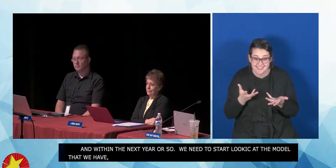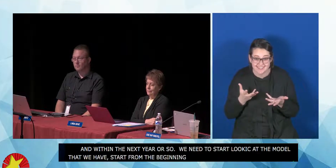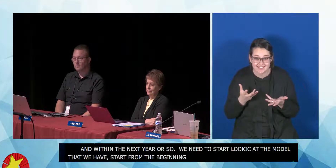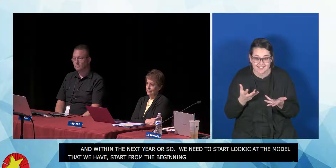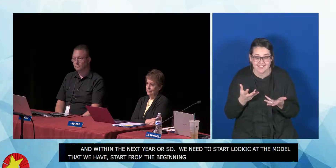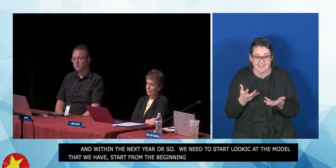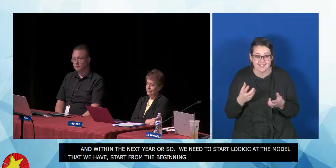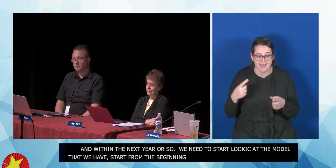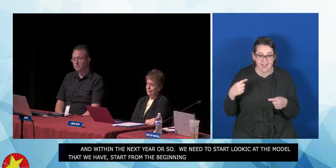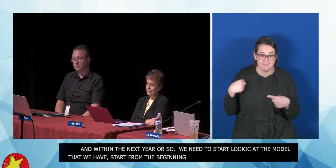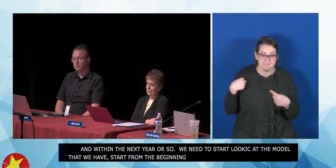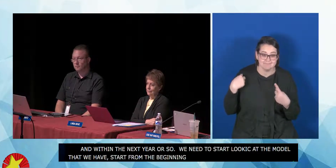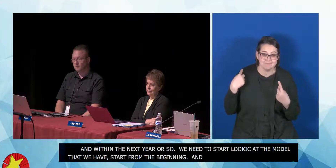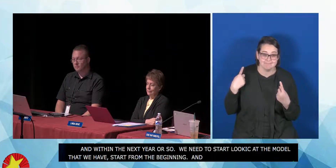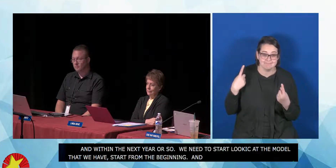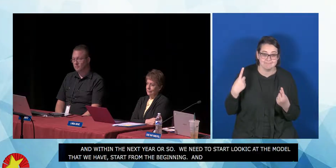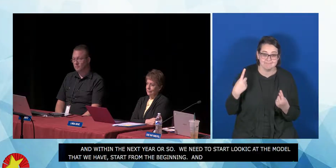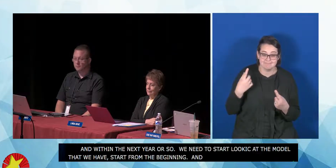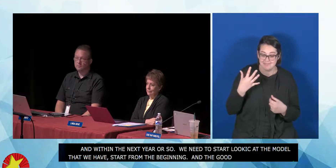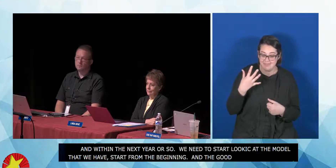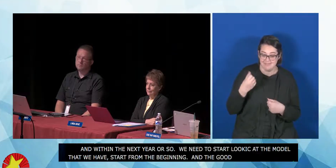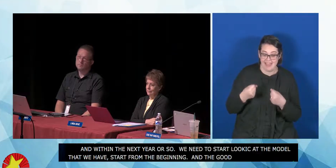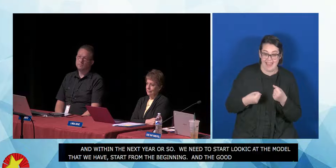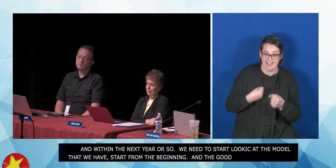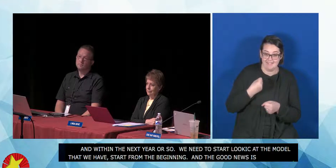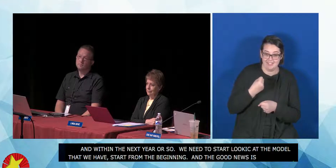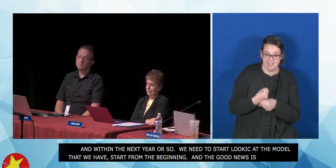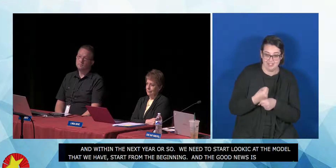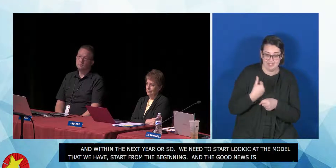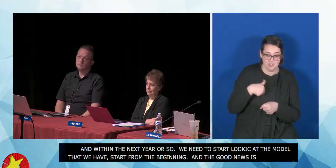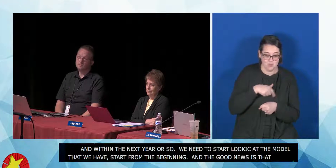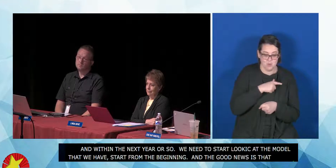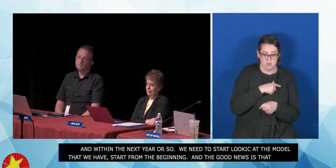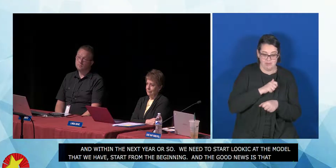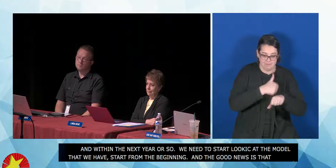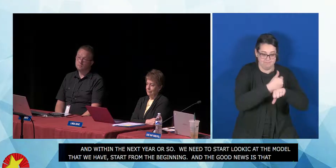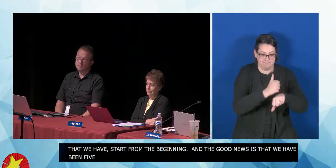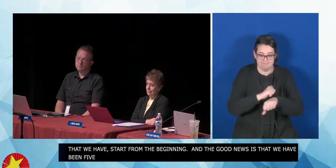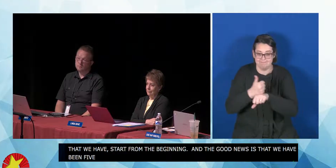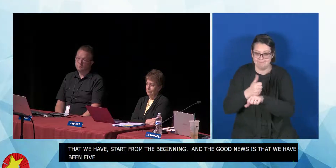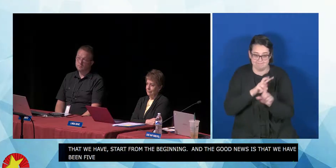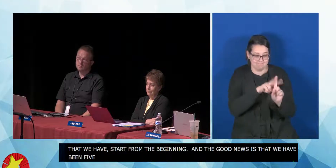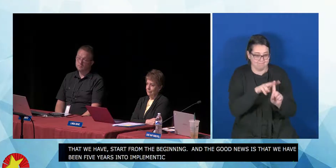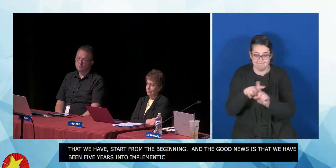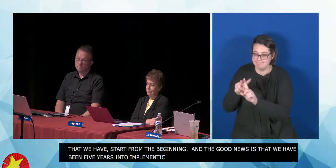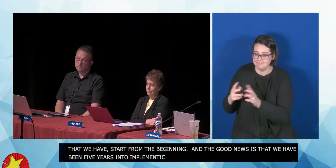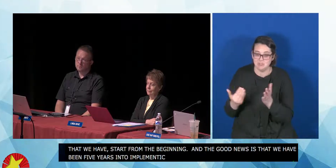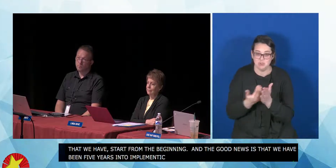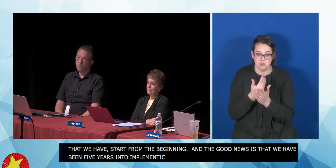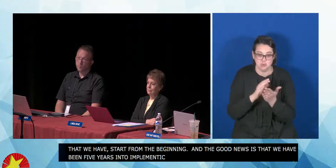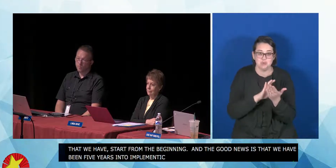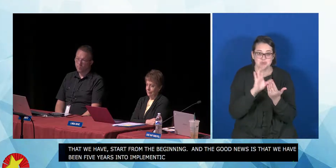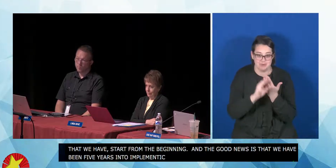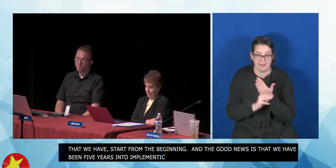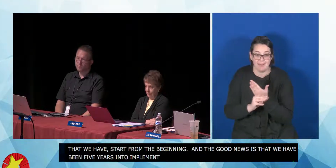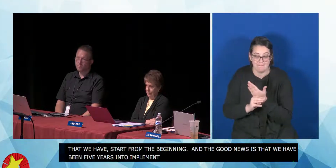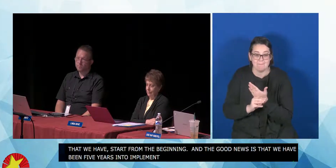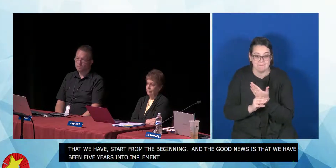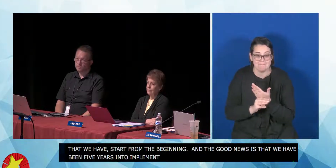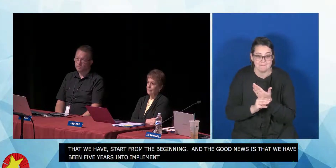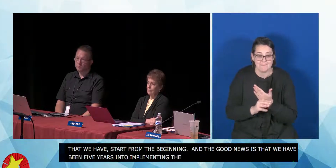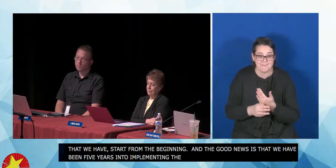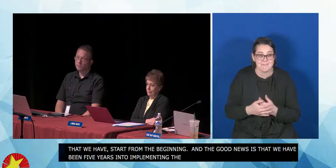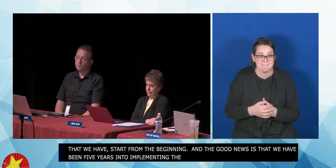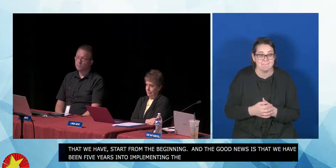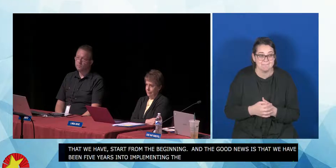5 years into implementing the different curriculums, whereas previously the schools didn't